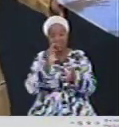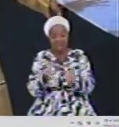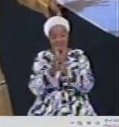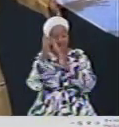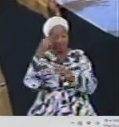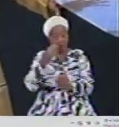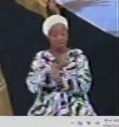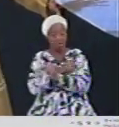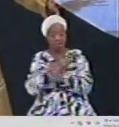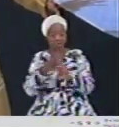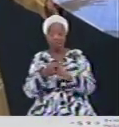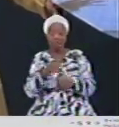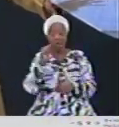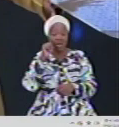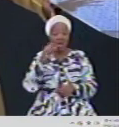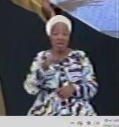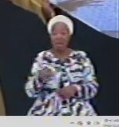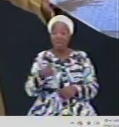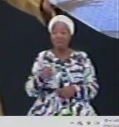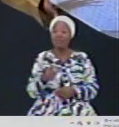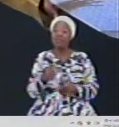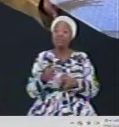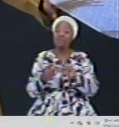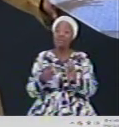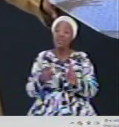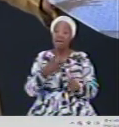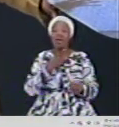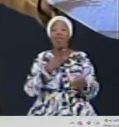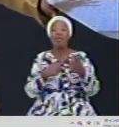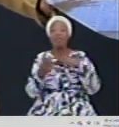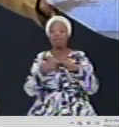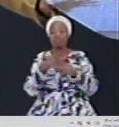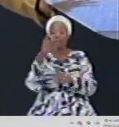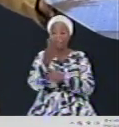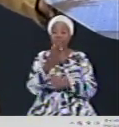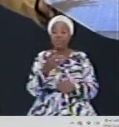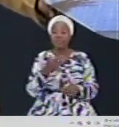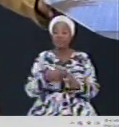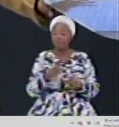for the lust of the flesh while the husband is there?